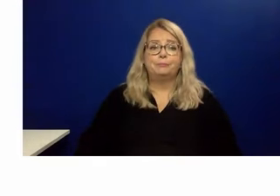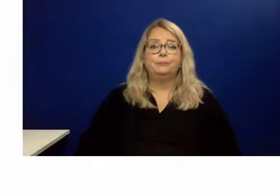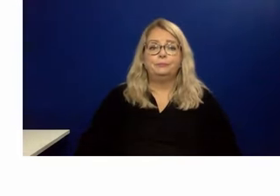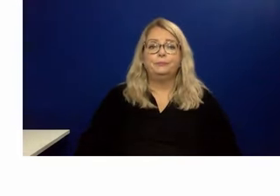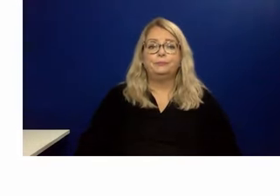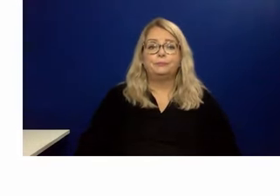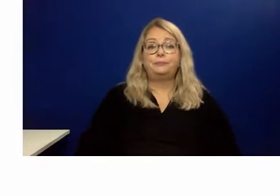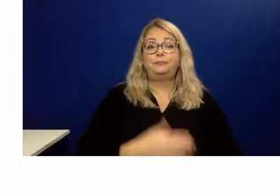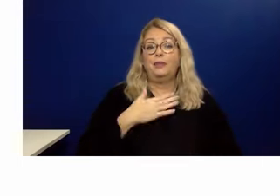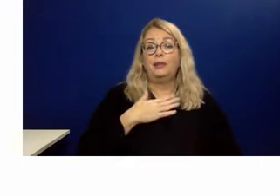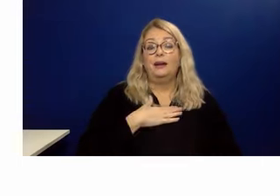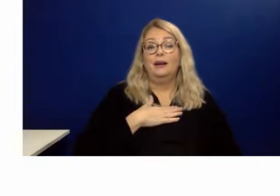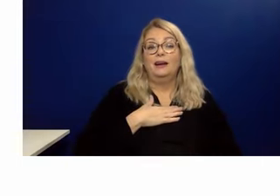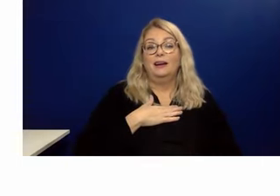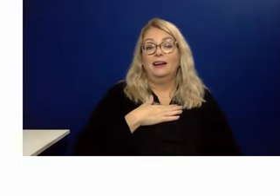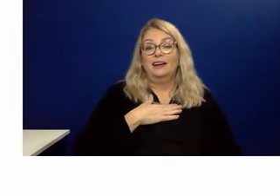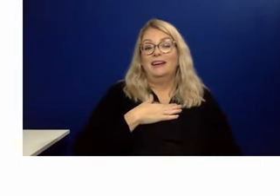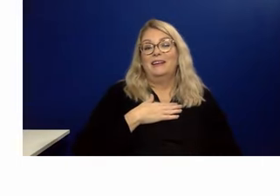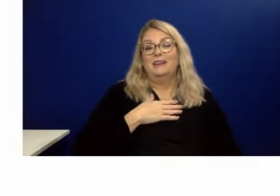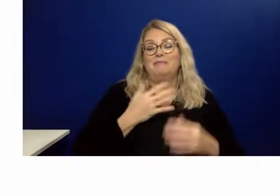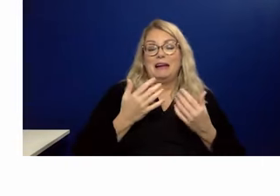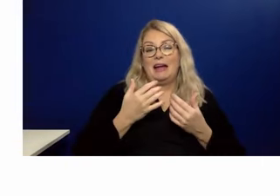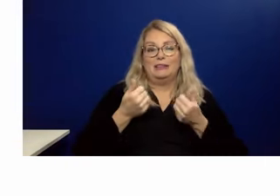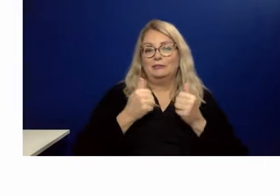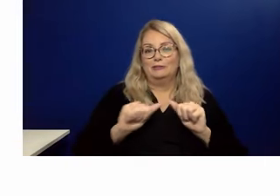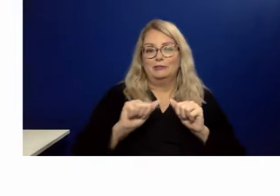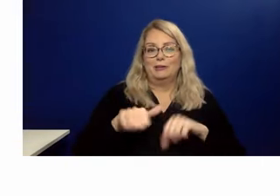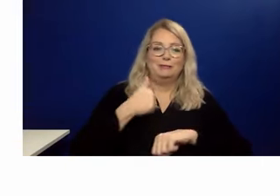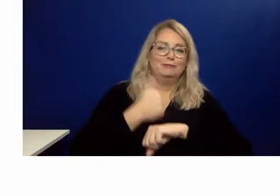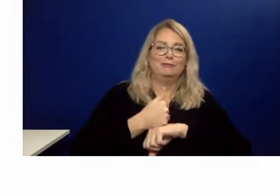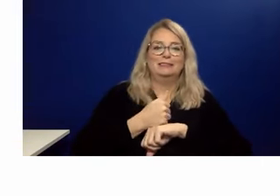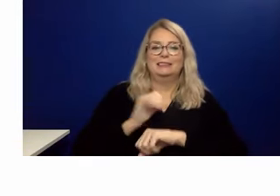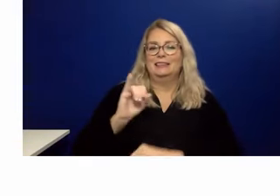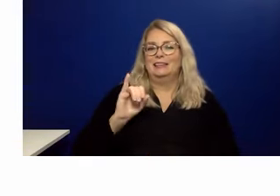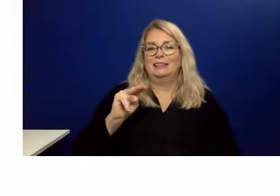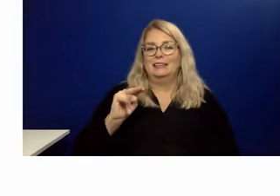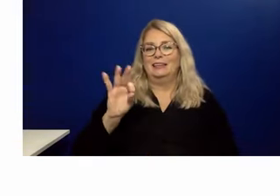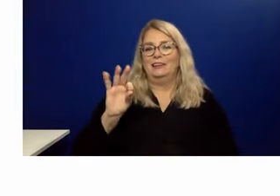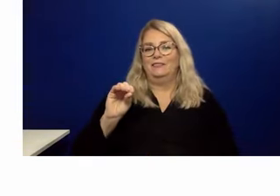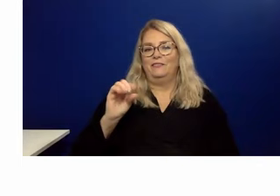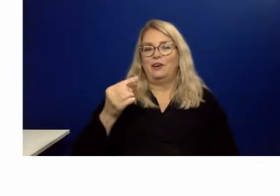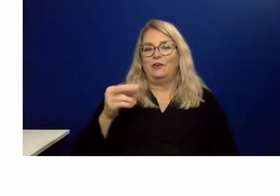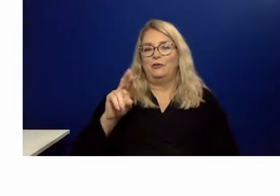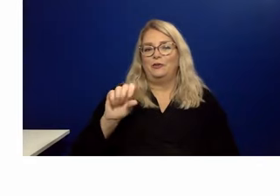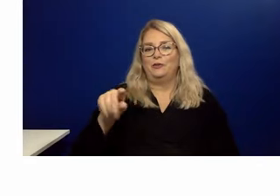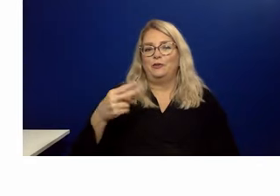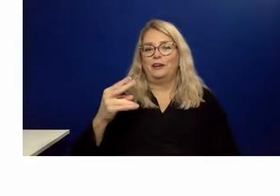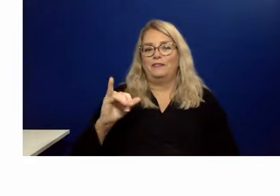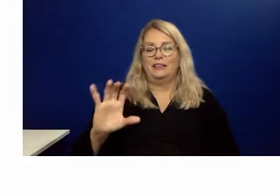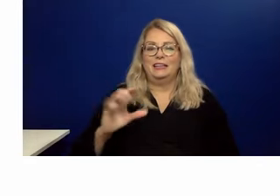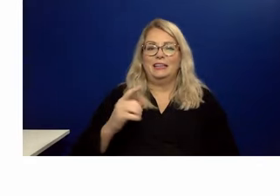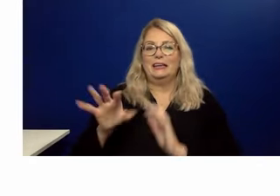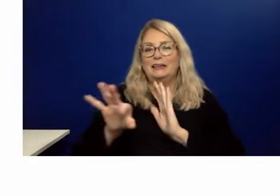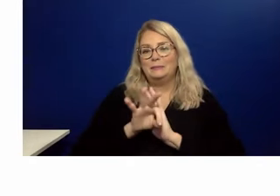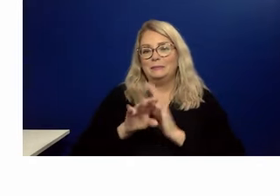is my attempt at an infographic, and I wanted to show what nurses would do. I picked nurses because that's my, you know,